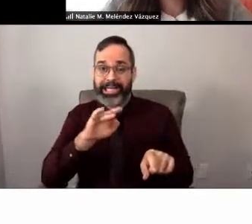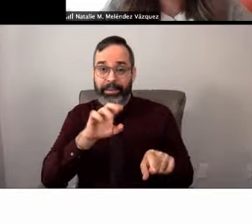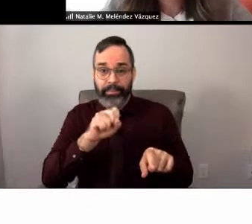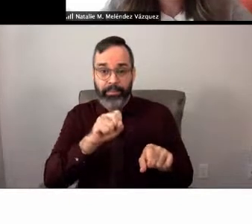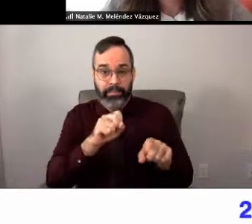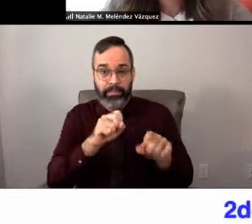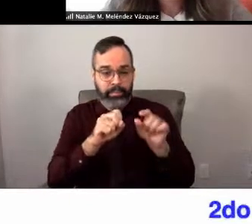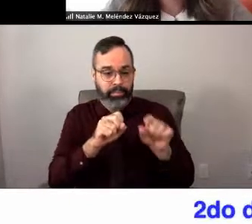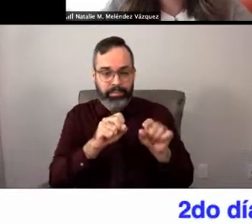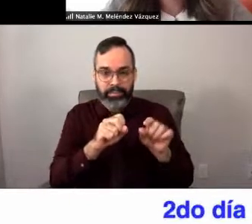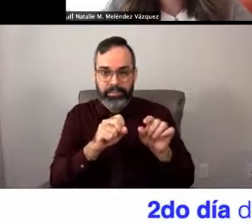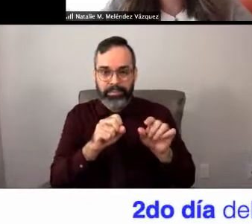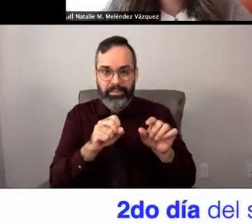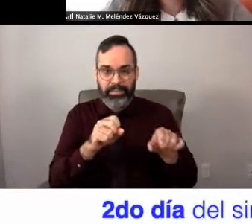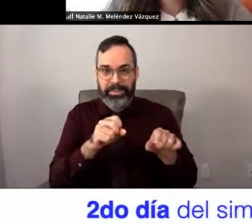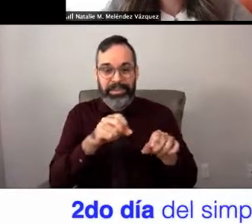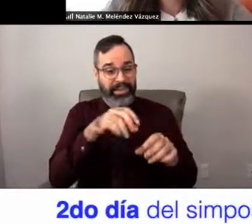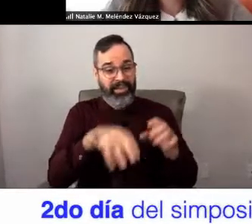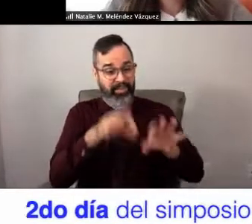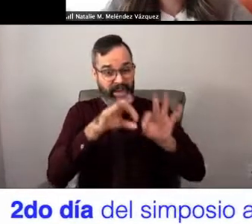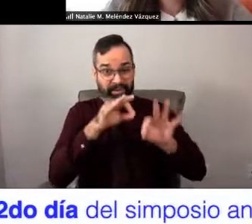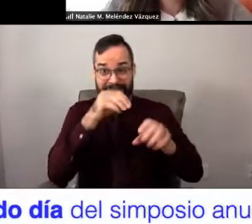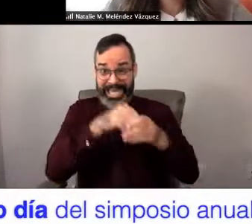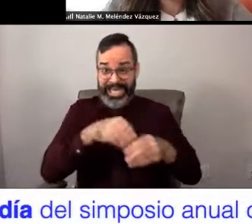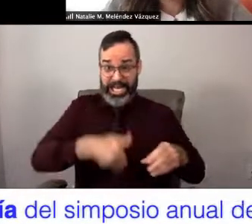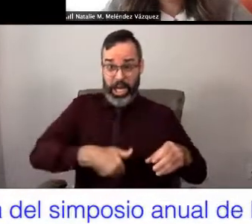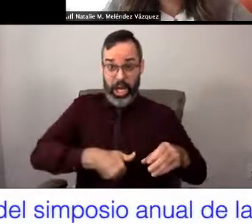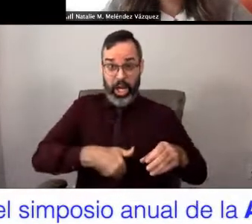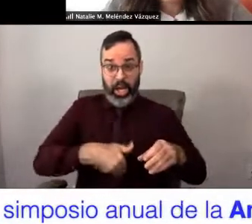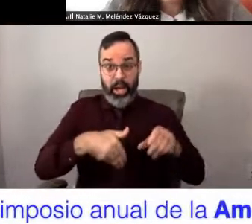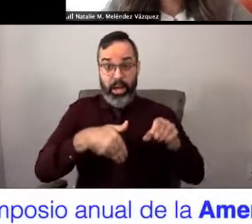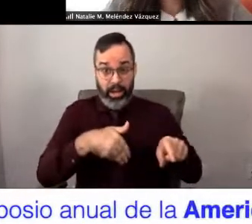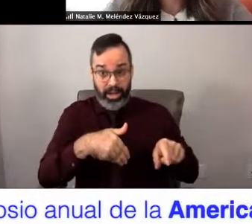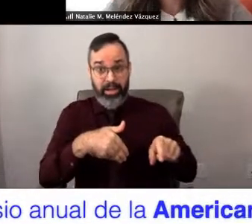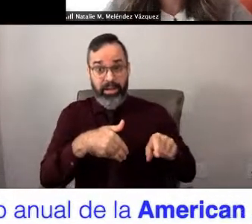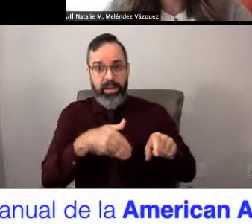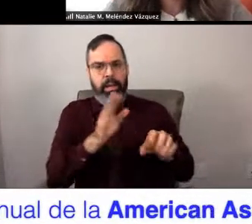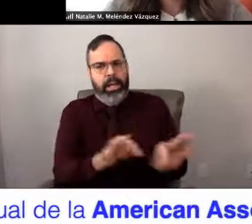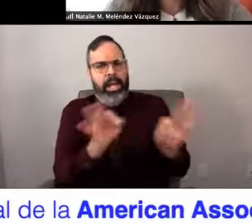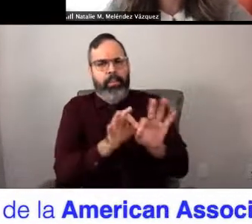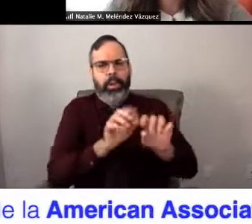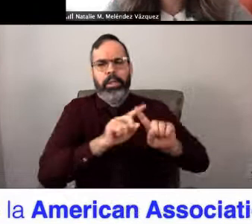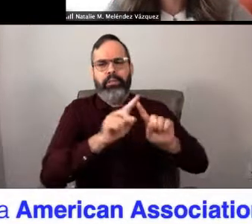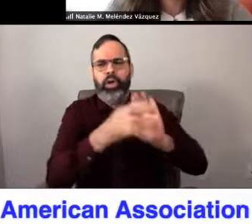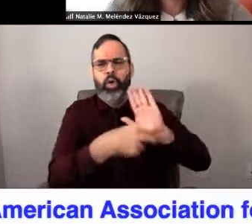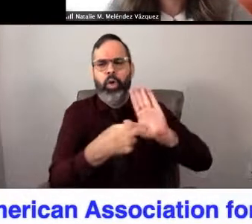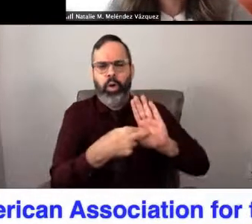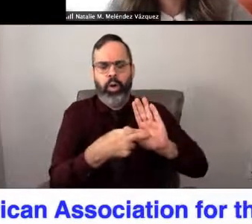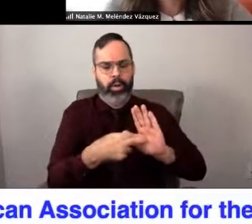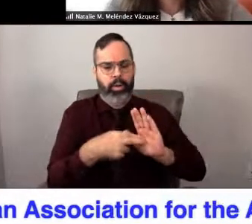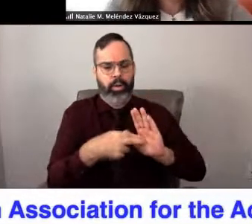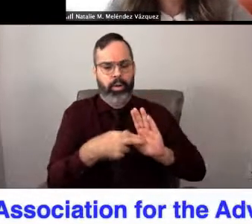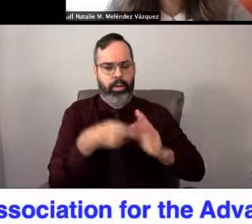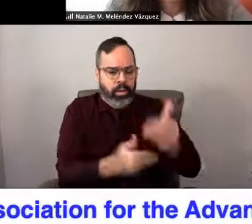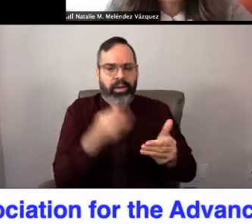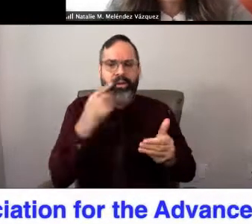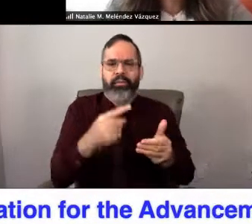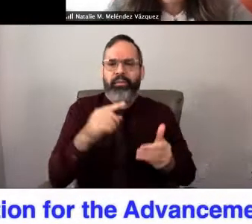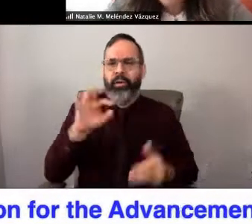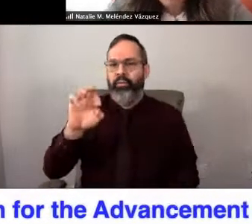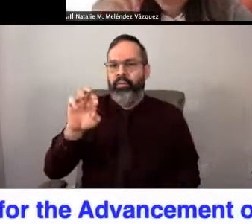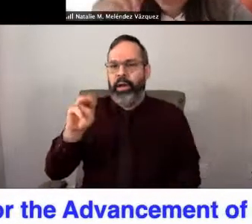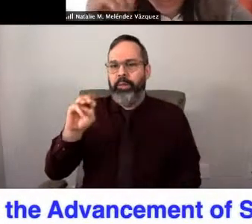gut sites, as they play critical, they have important roles in the critical processes of fermentation.